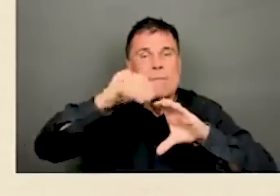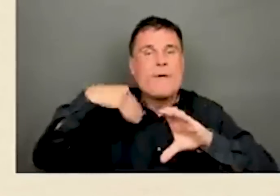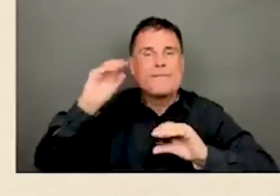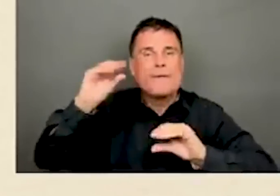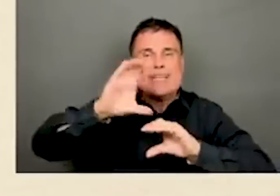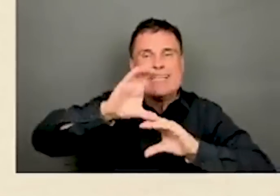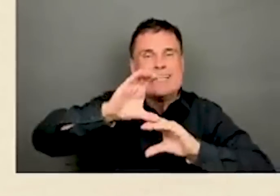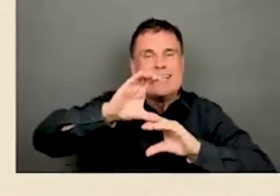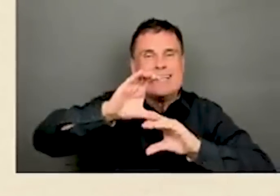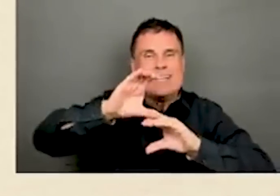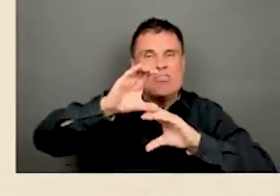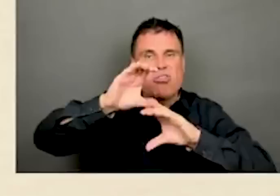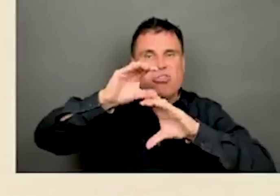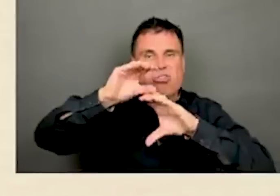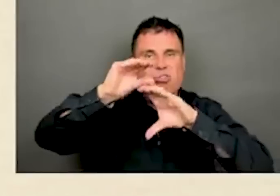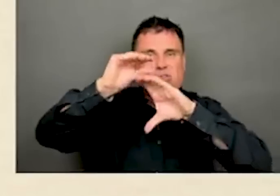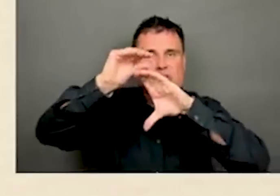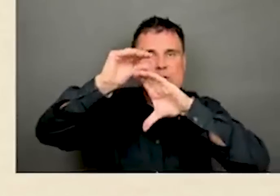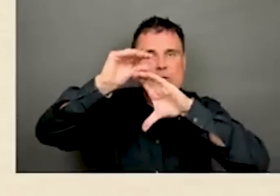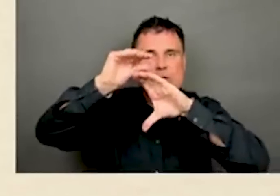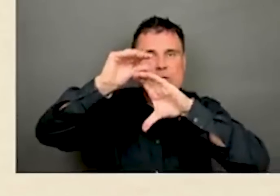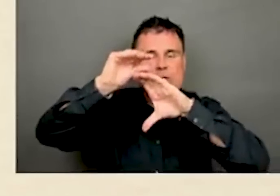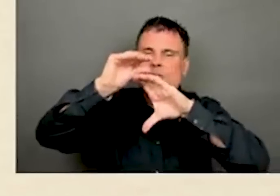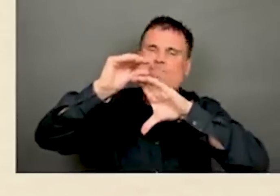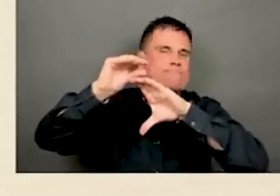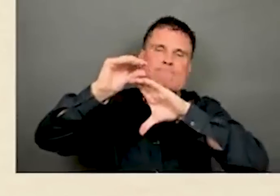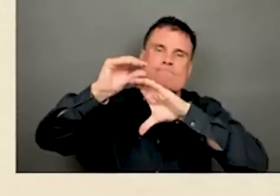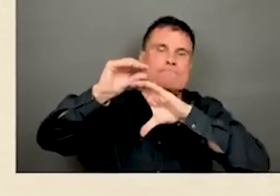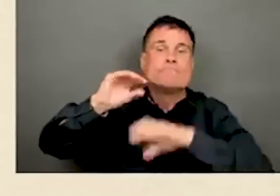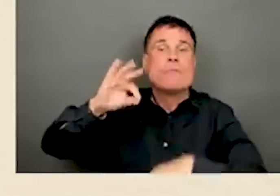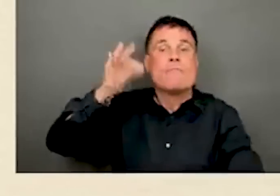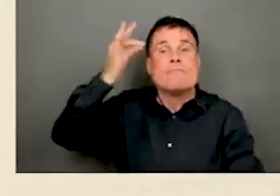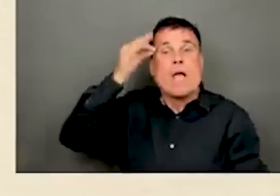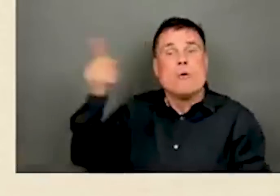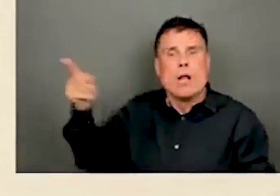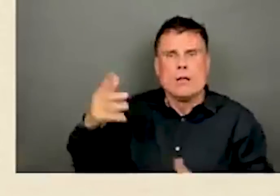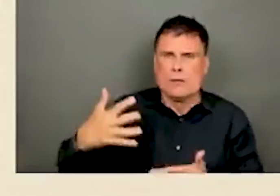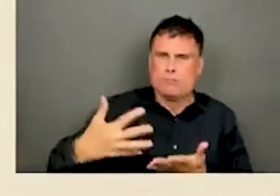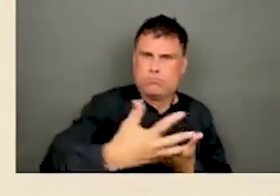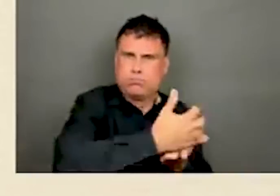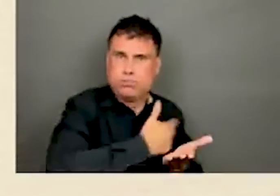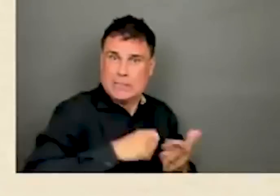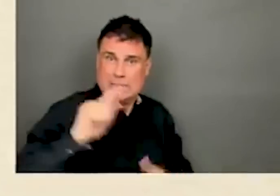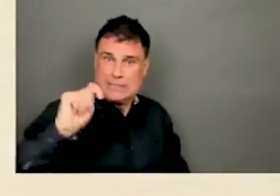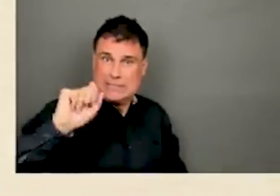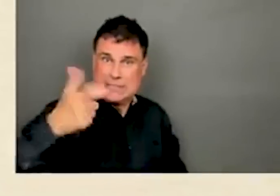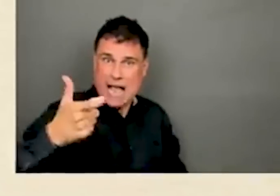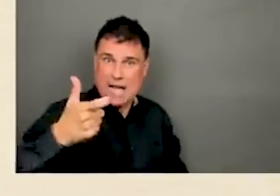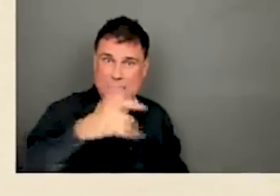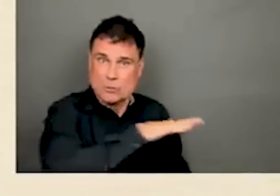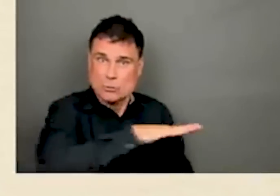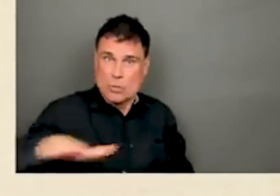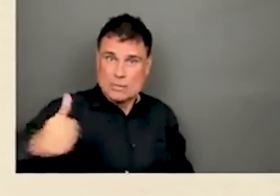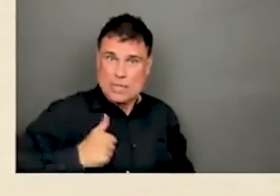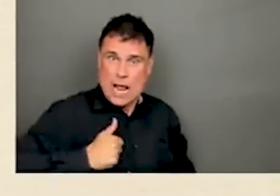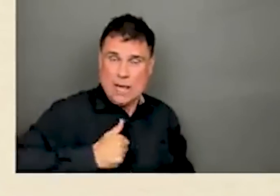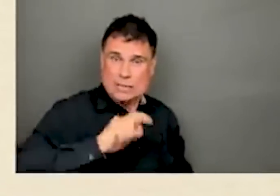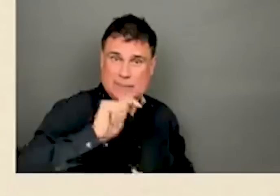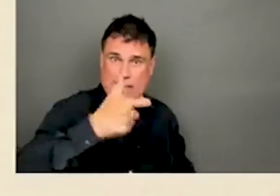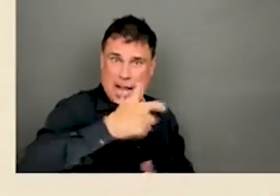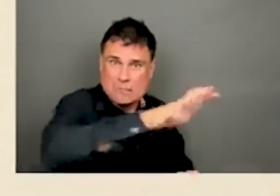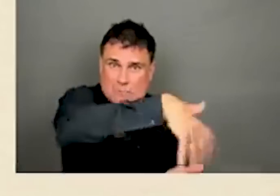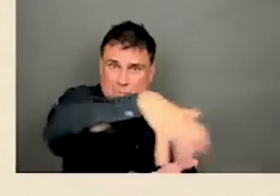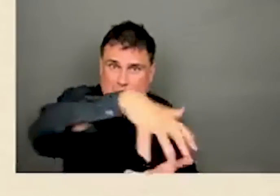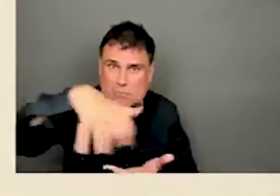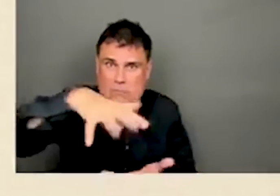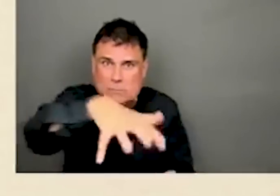from Canadians, wherever they may live. And this is not a John Horgan issue, it's a Canadian issue. And we have